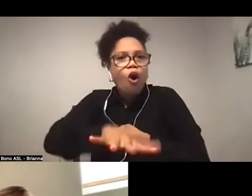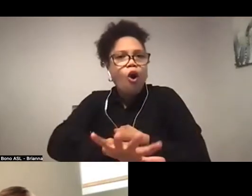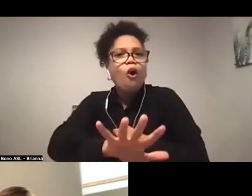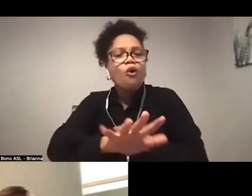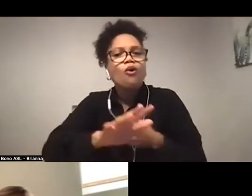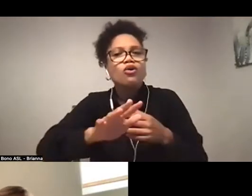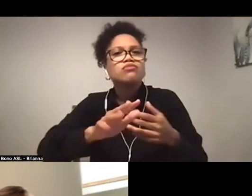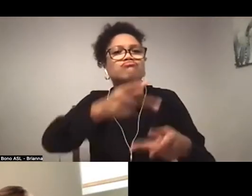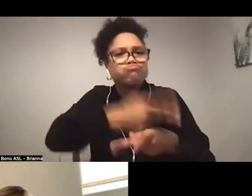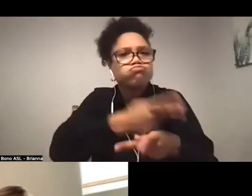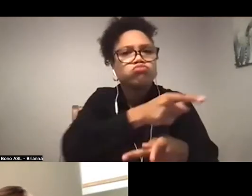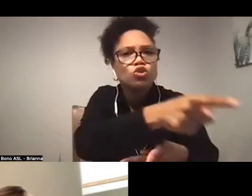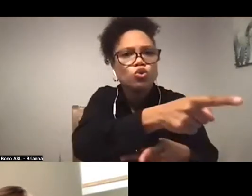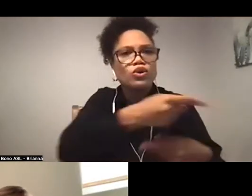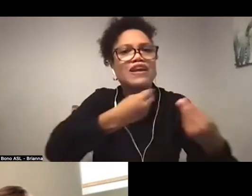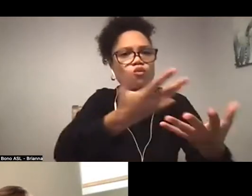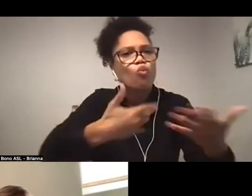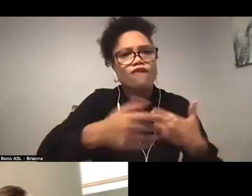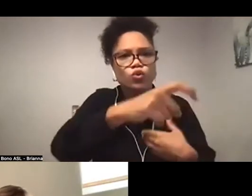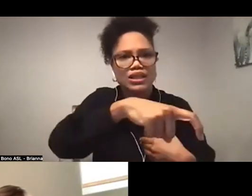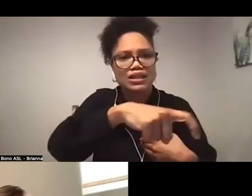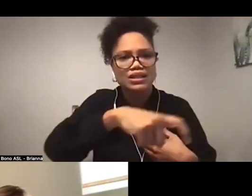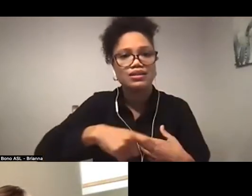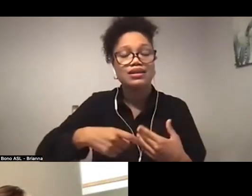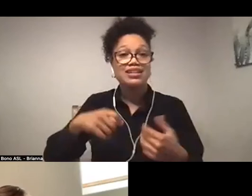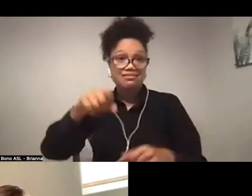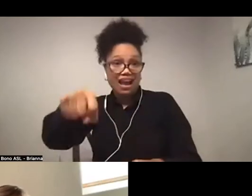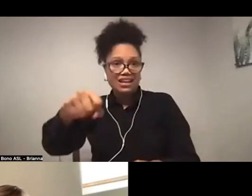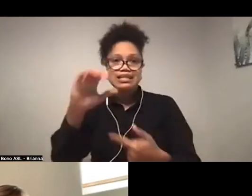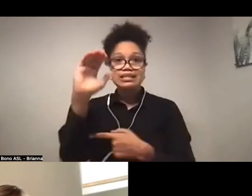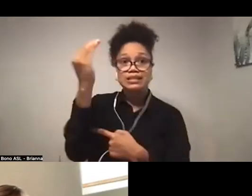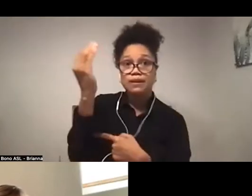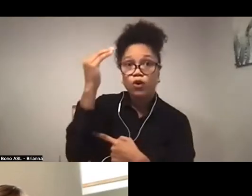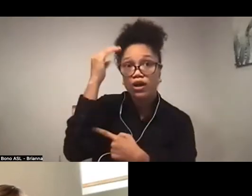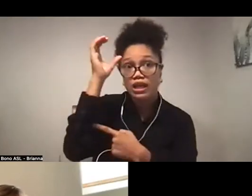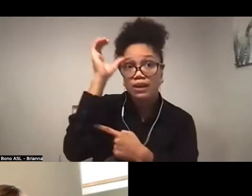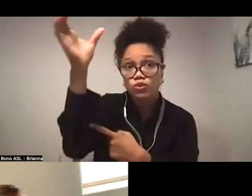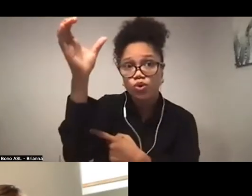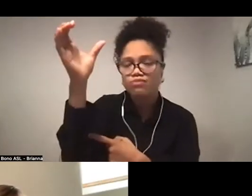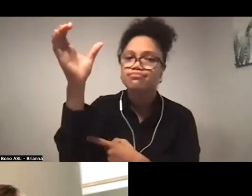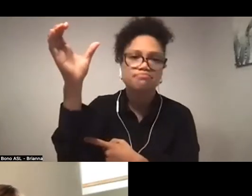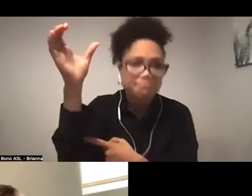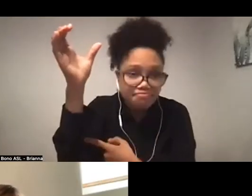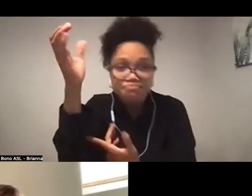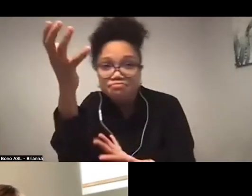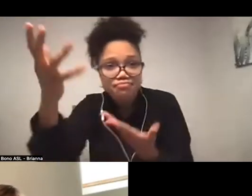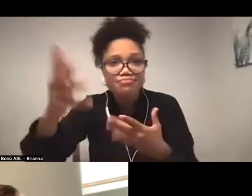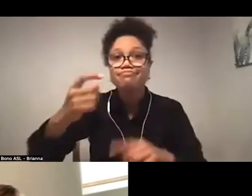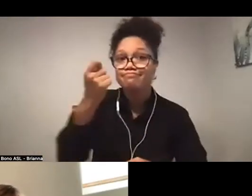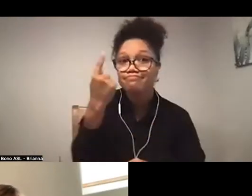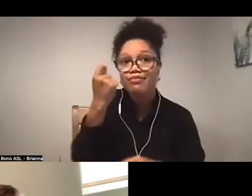on the one hand, so conceptual, but I think in COVID, in so many